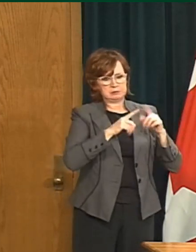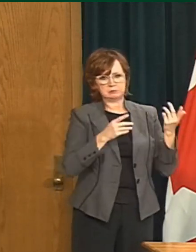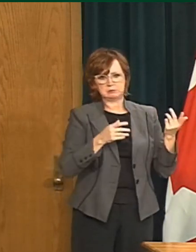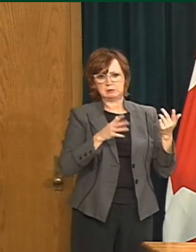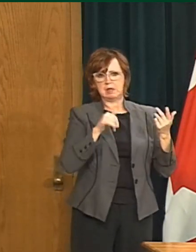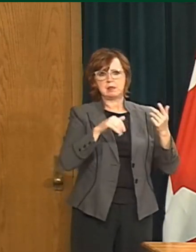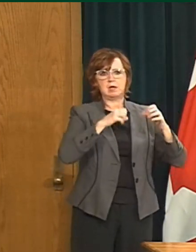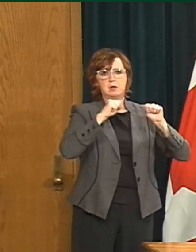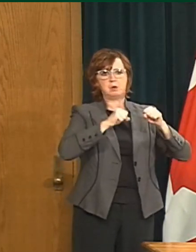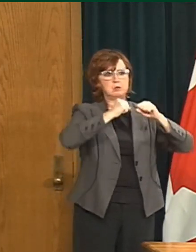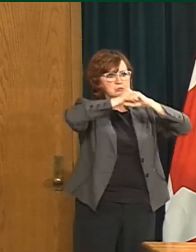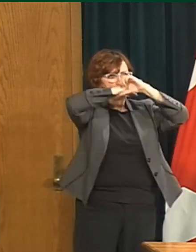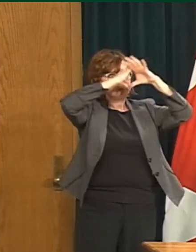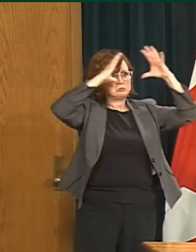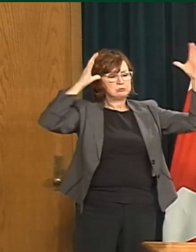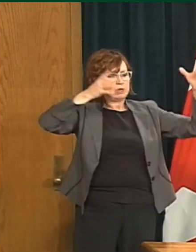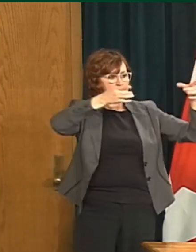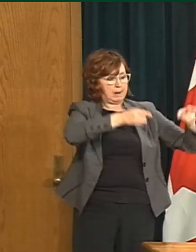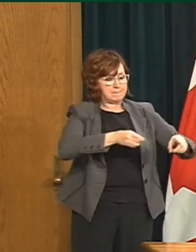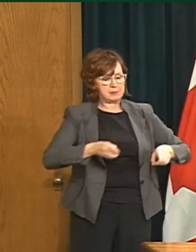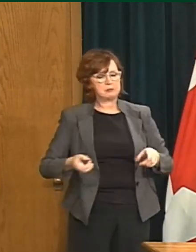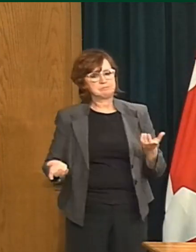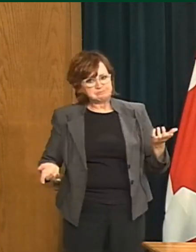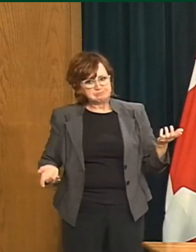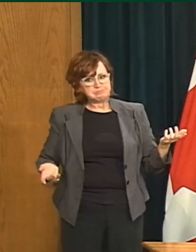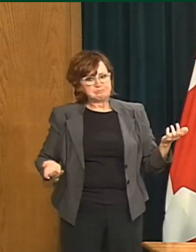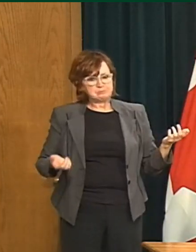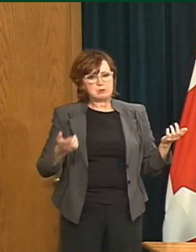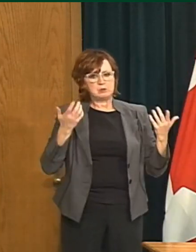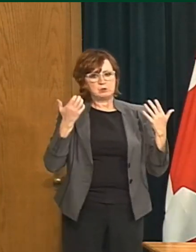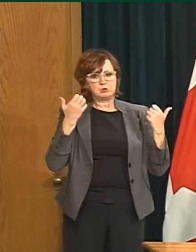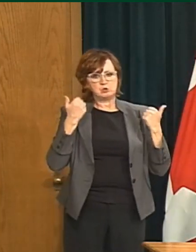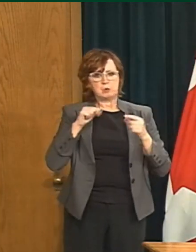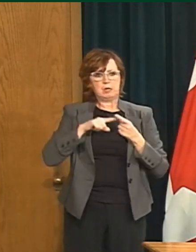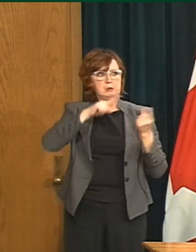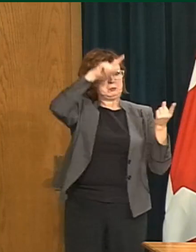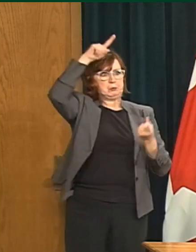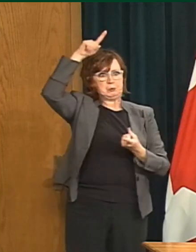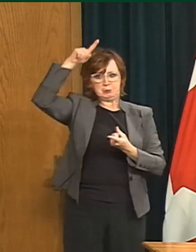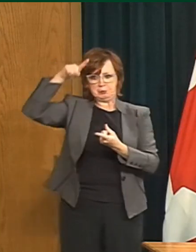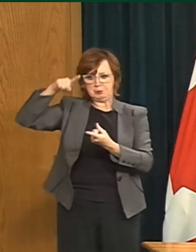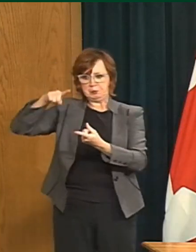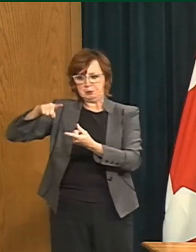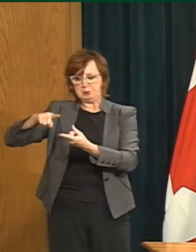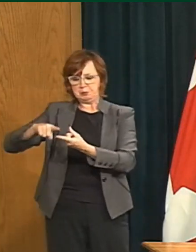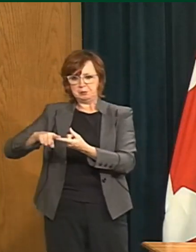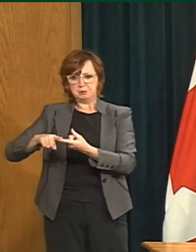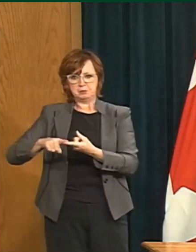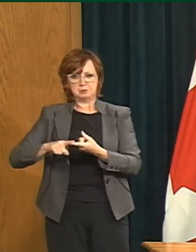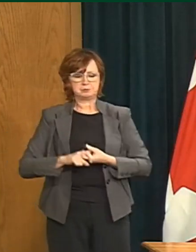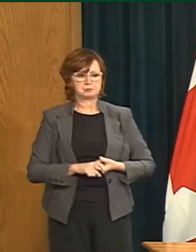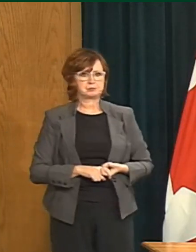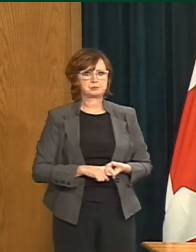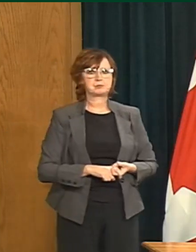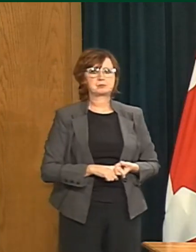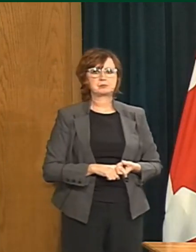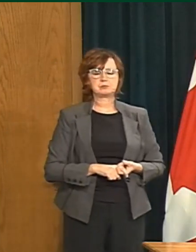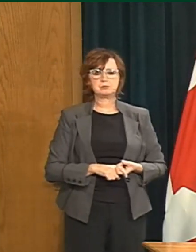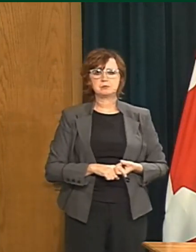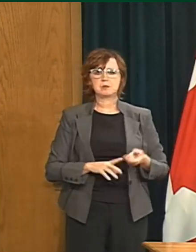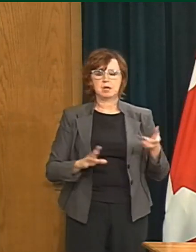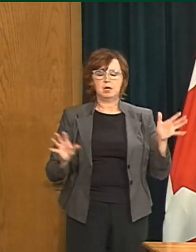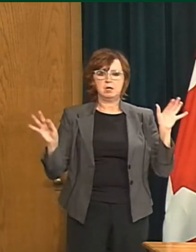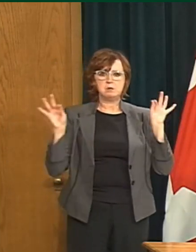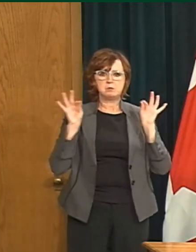possible in terms of the modeling scenarios, and we want to constantly reevaluate based on the information we get from testing and